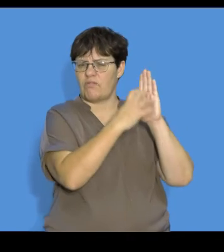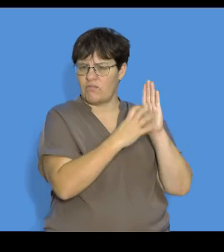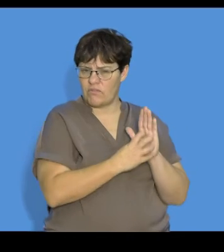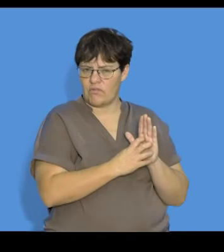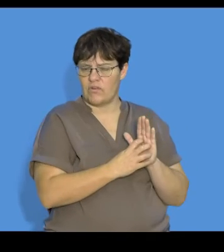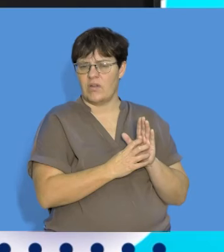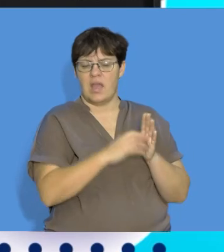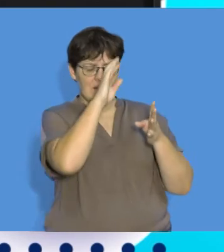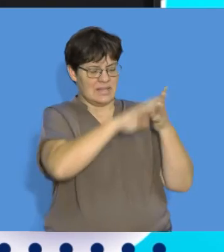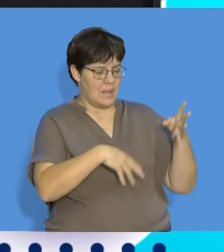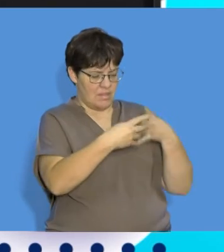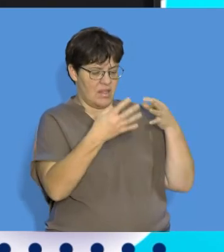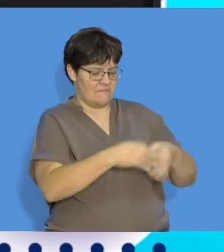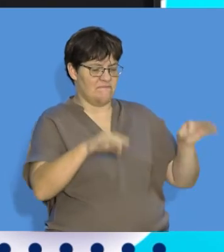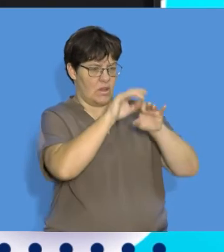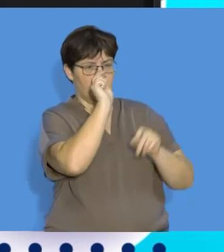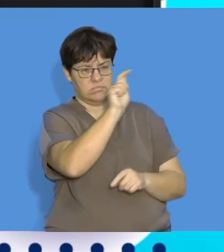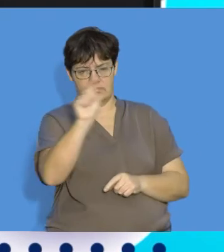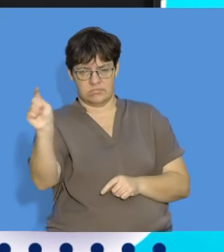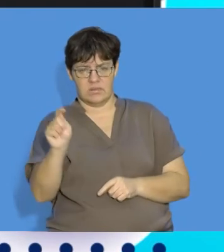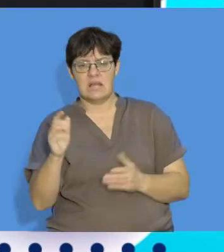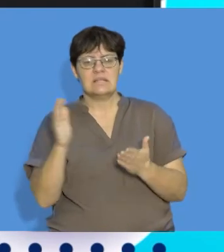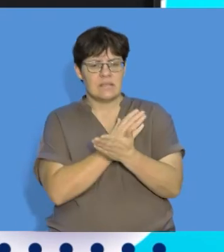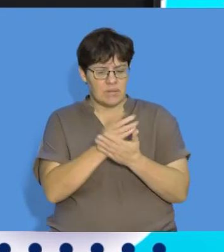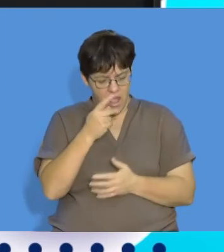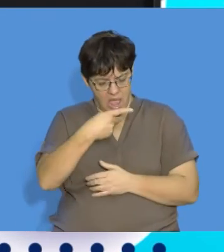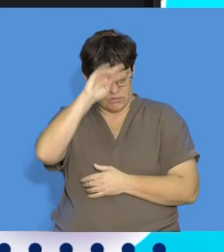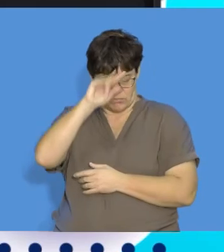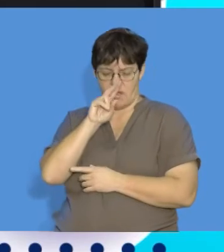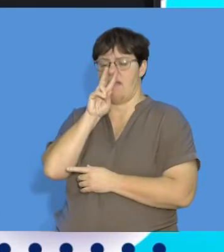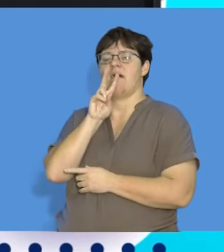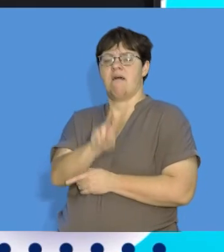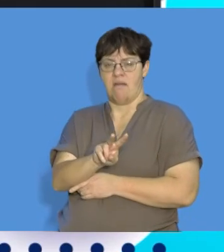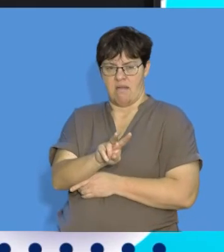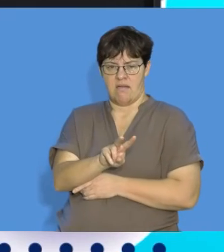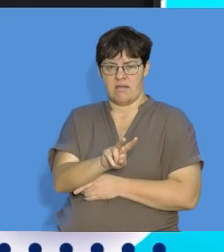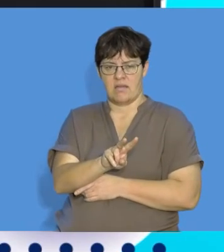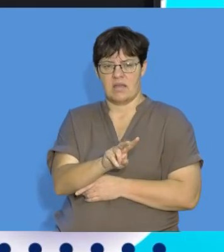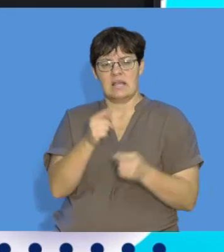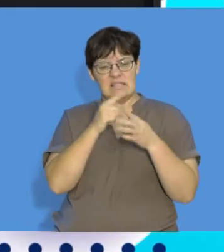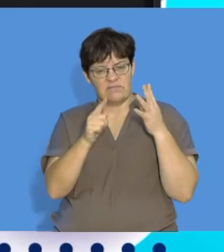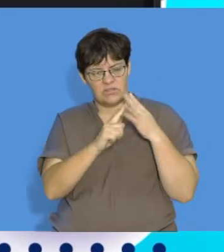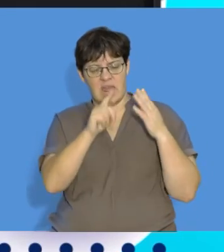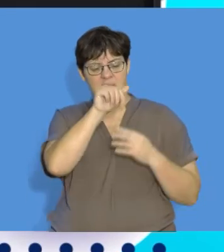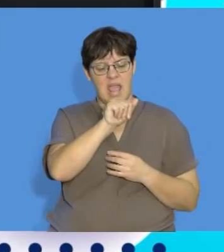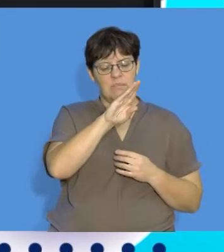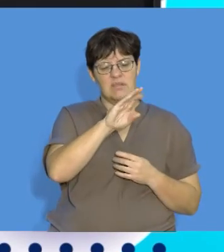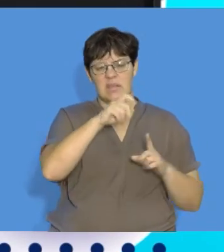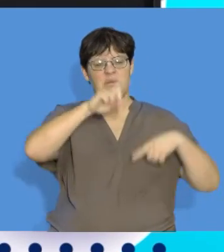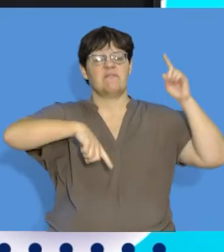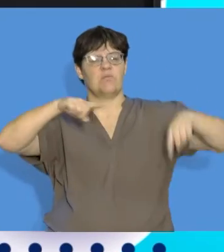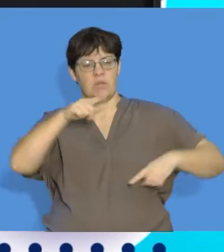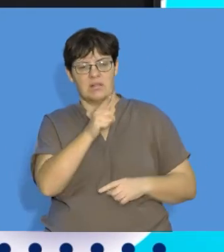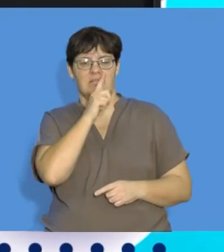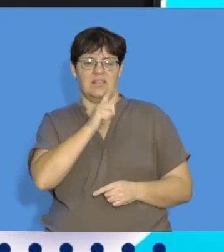graphs using the table of values, at times you can just interpret what the different alphabets, right,